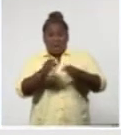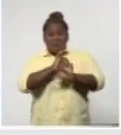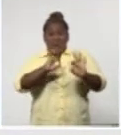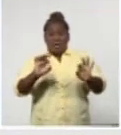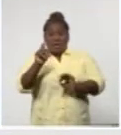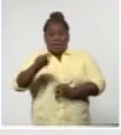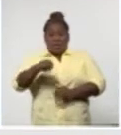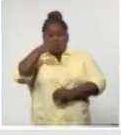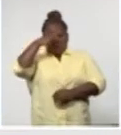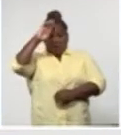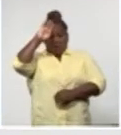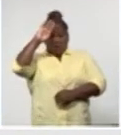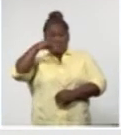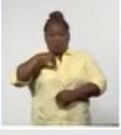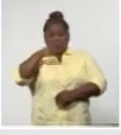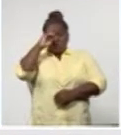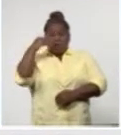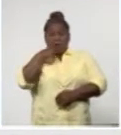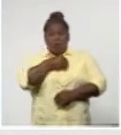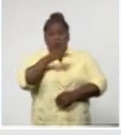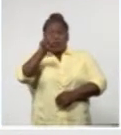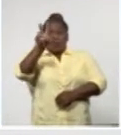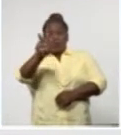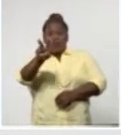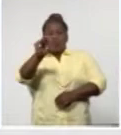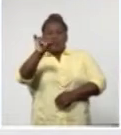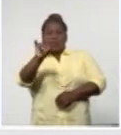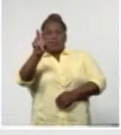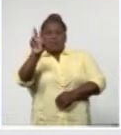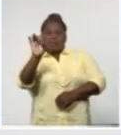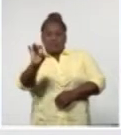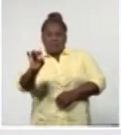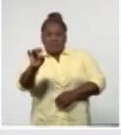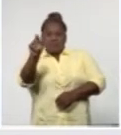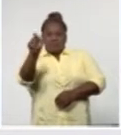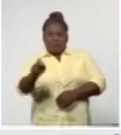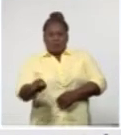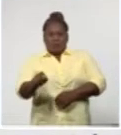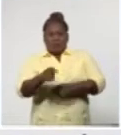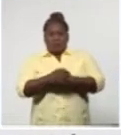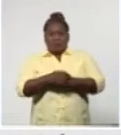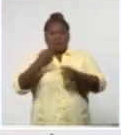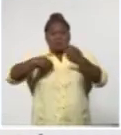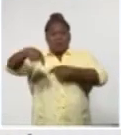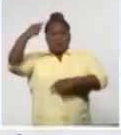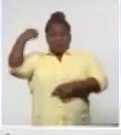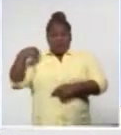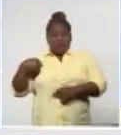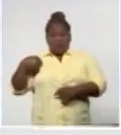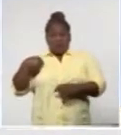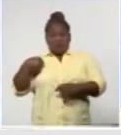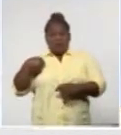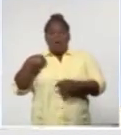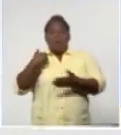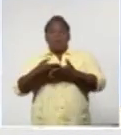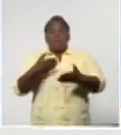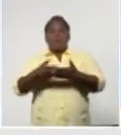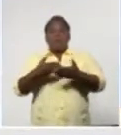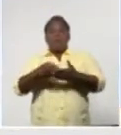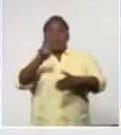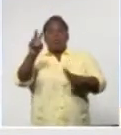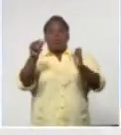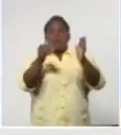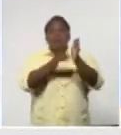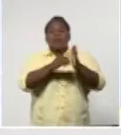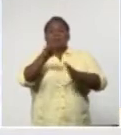we're having this morning. In our primary healthcare system, as we always explain, our professionals and specialists follow 267